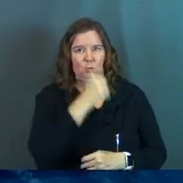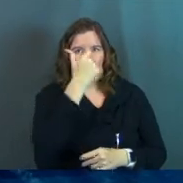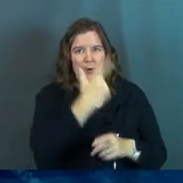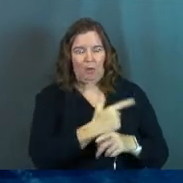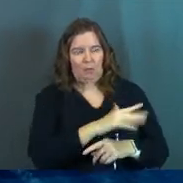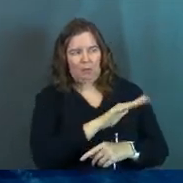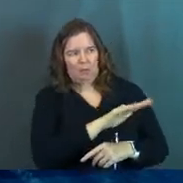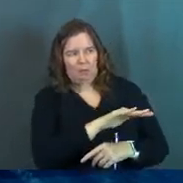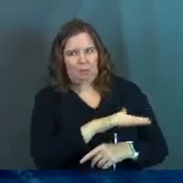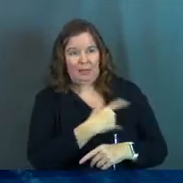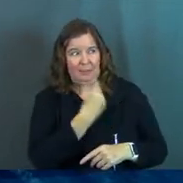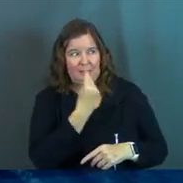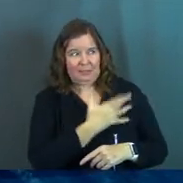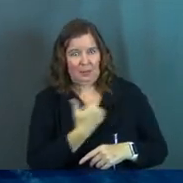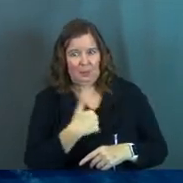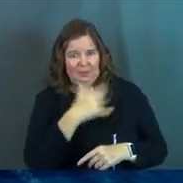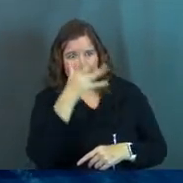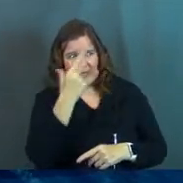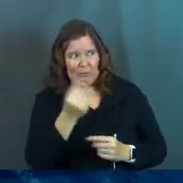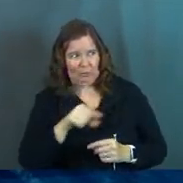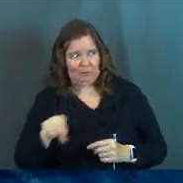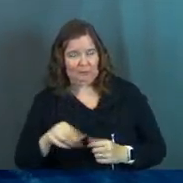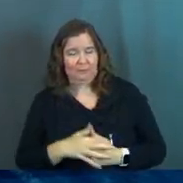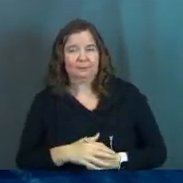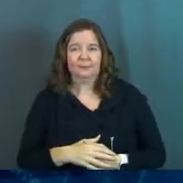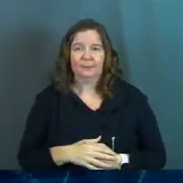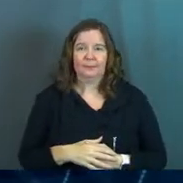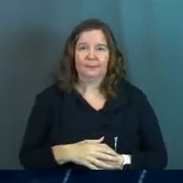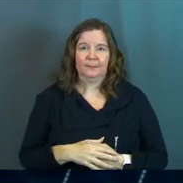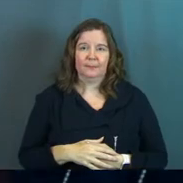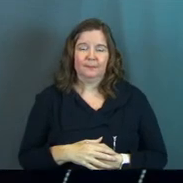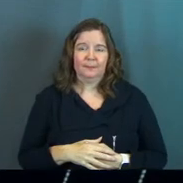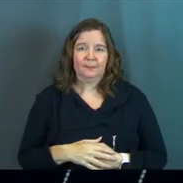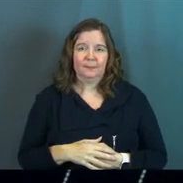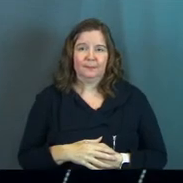brothers and he's like, let me tell you about what dad's doing.